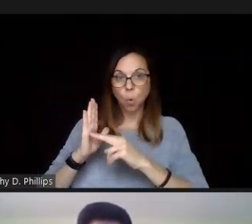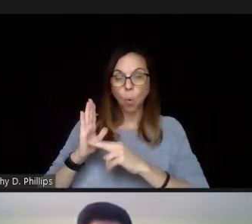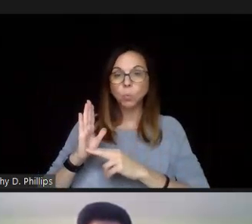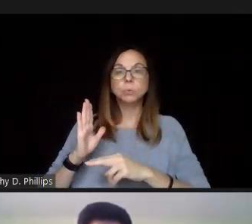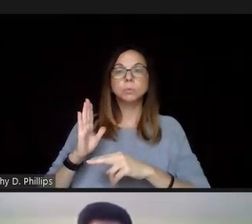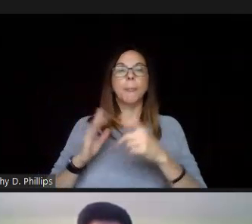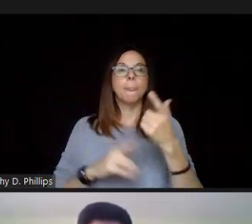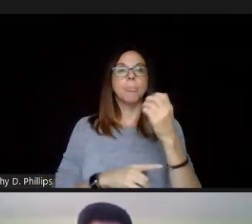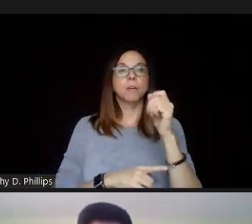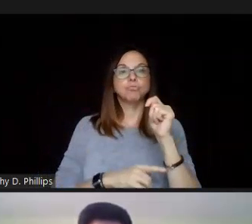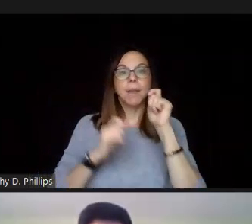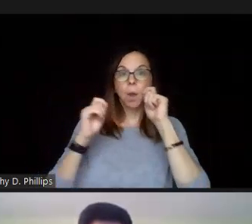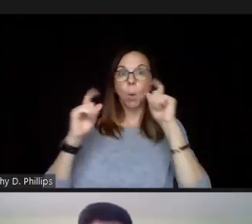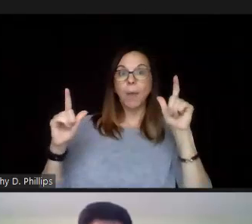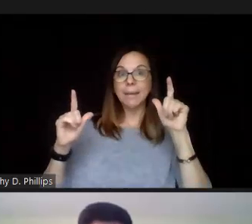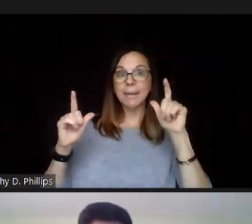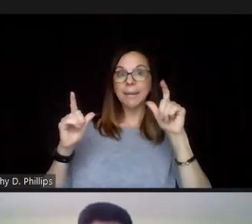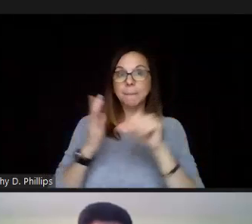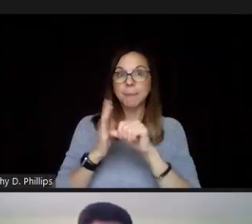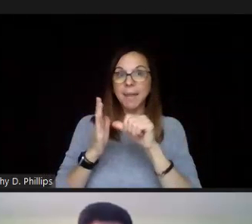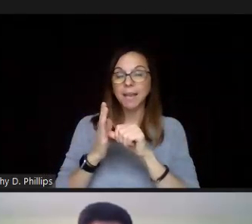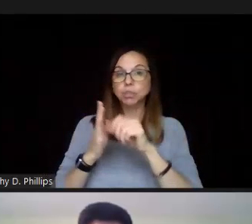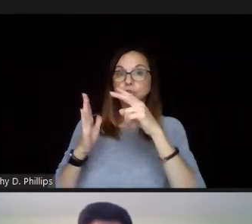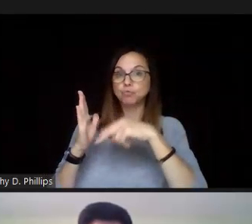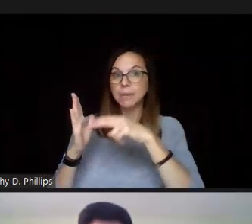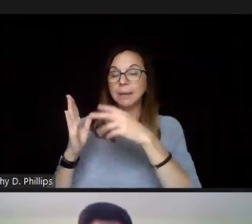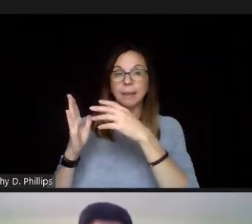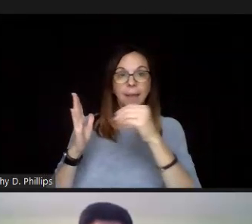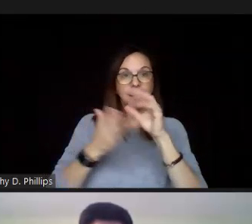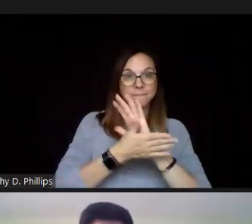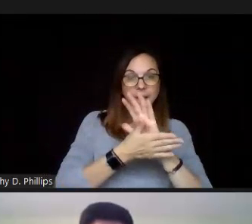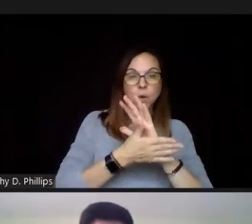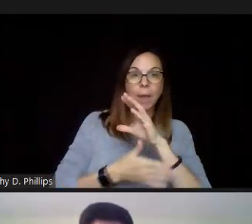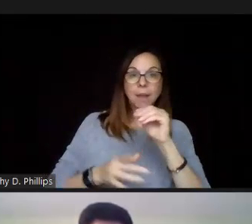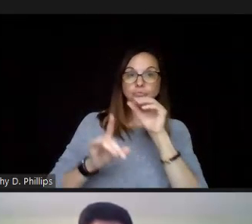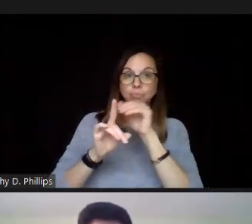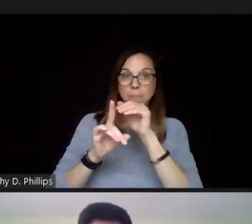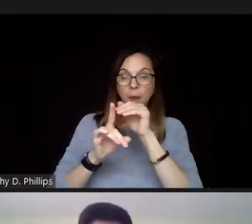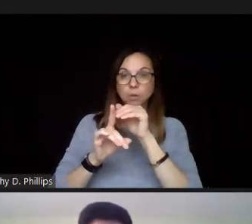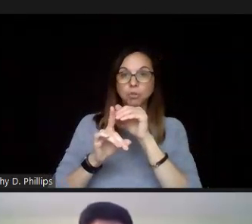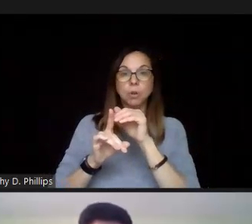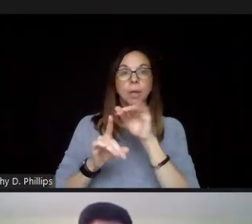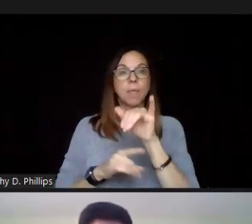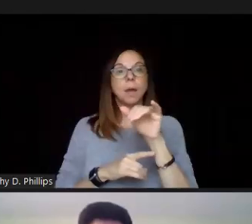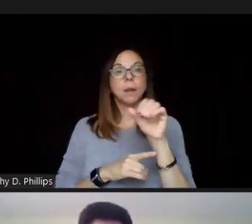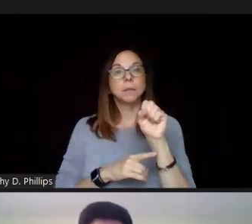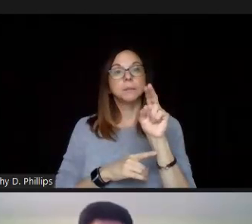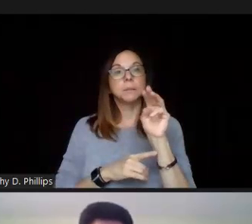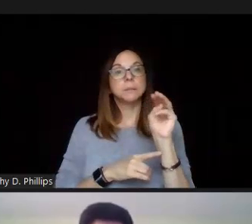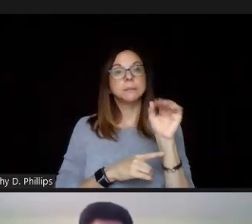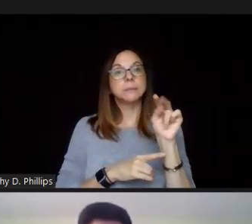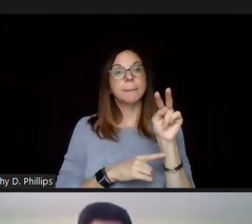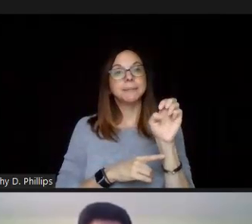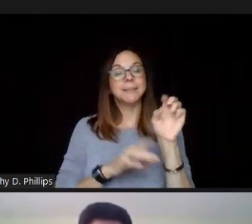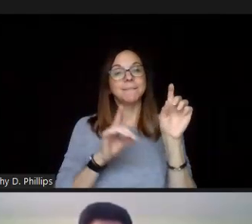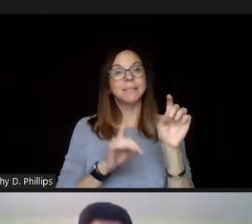Great Awakening page. There's a reading there and a video for you. And just a reminder that our summative assessment for Unit